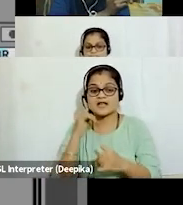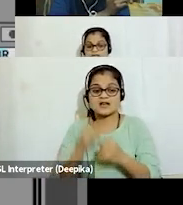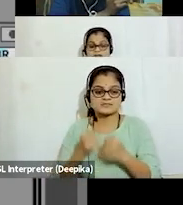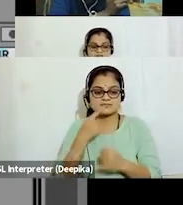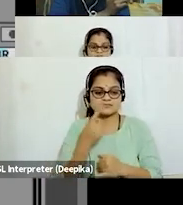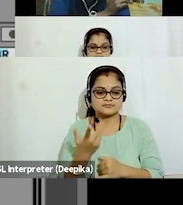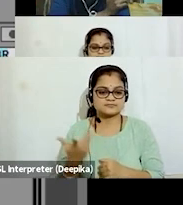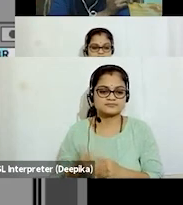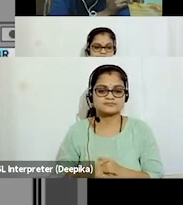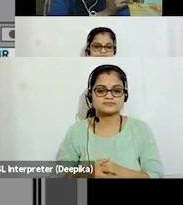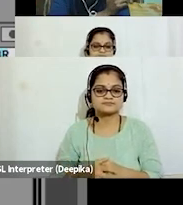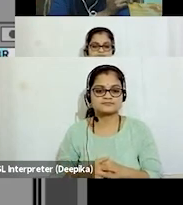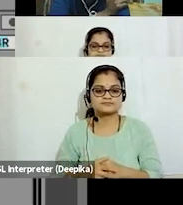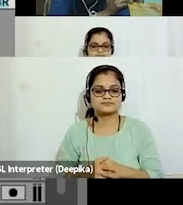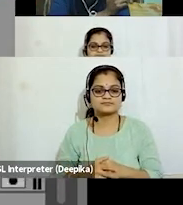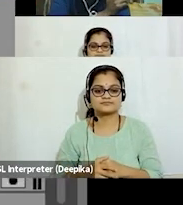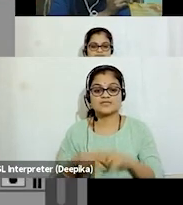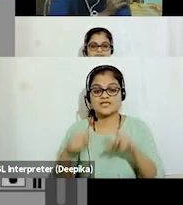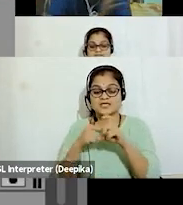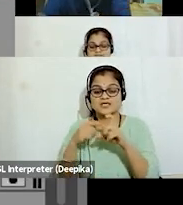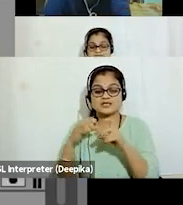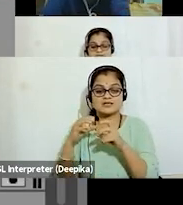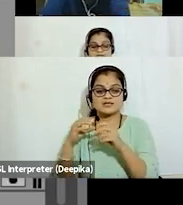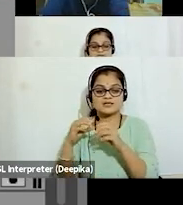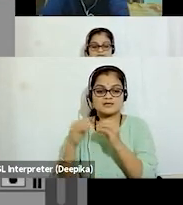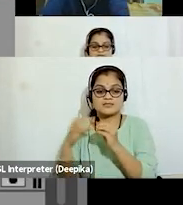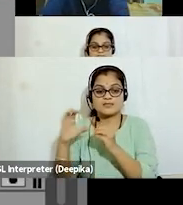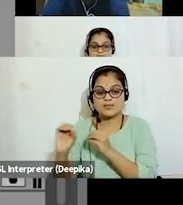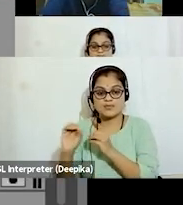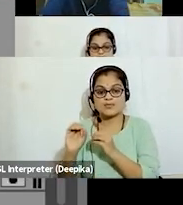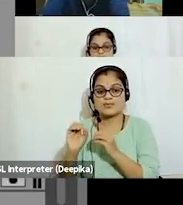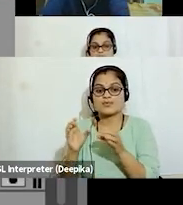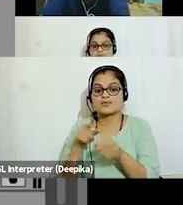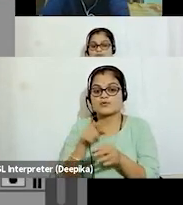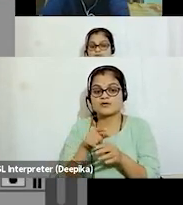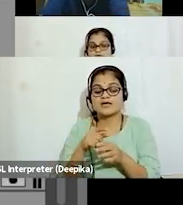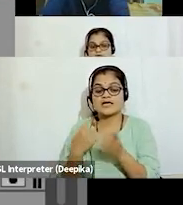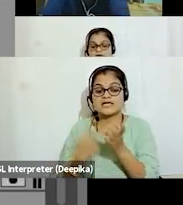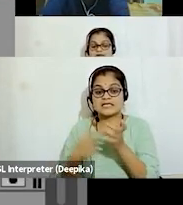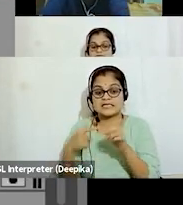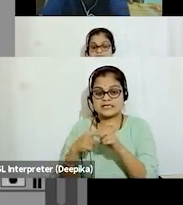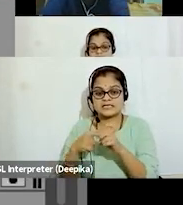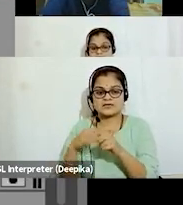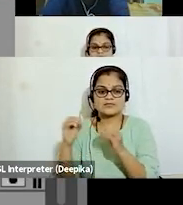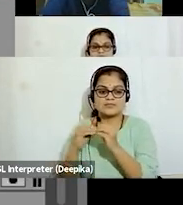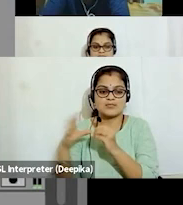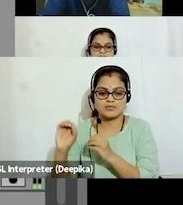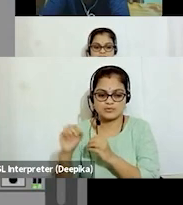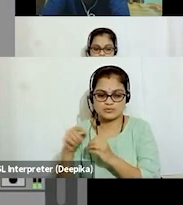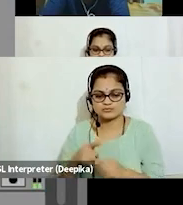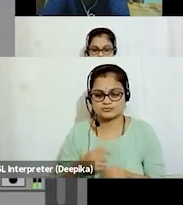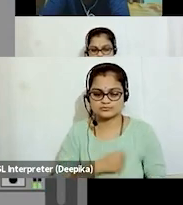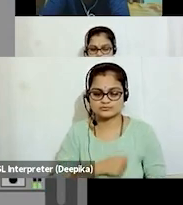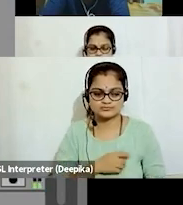is these EBO groups, which again is only going to the reverb, but you can just have a listen to